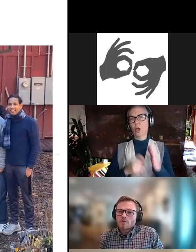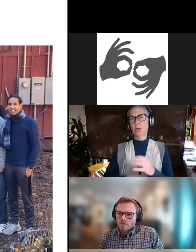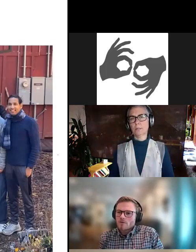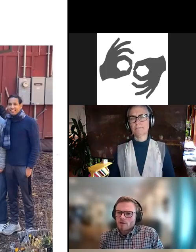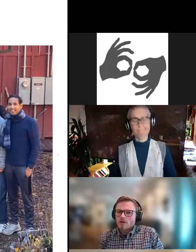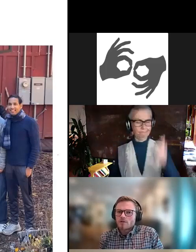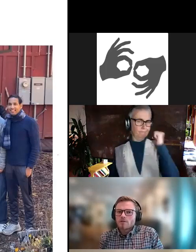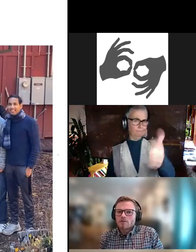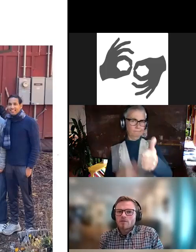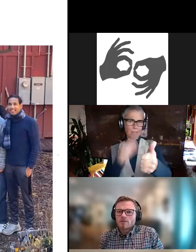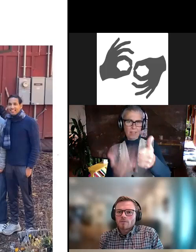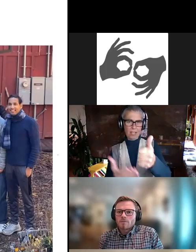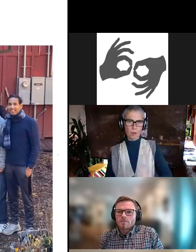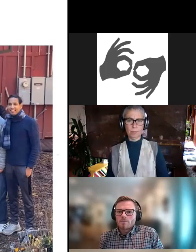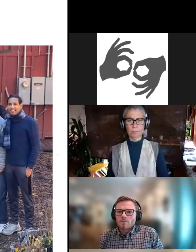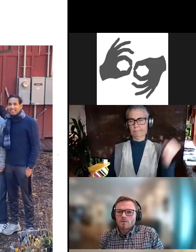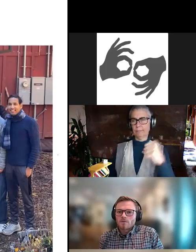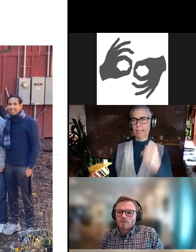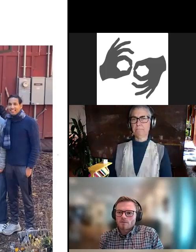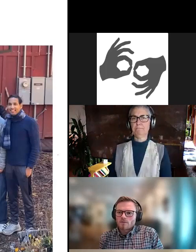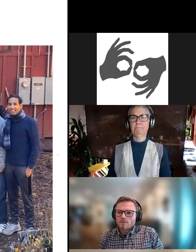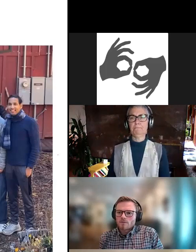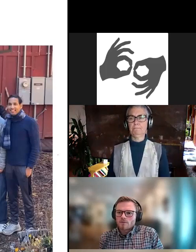you. Yeah.